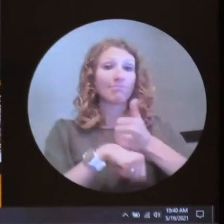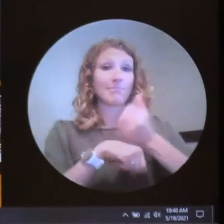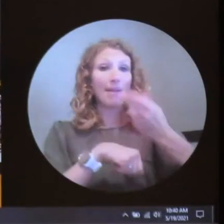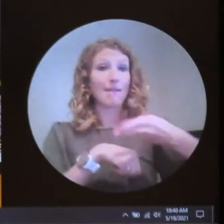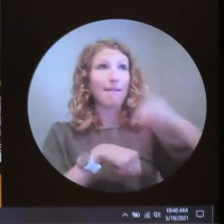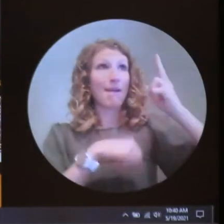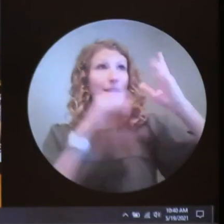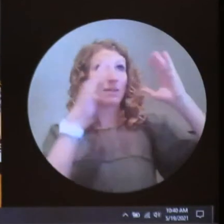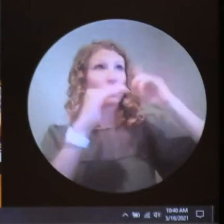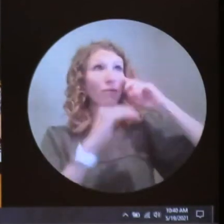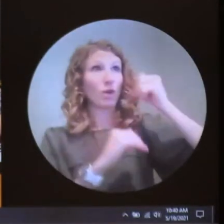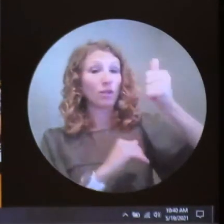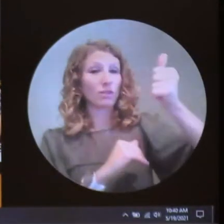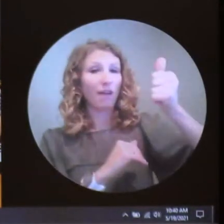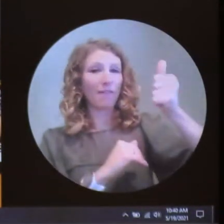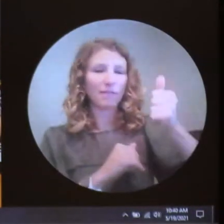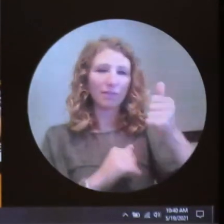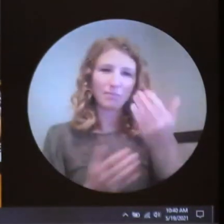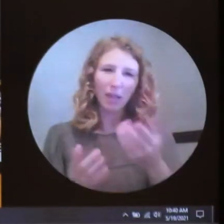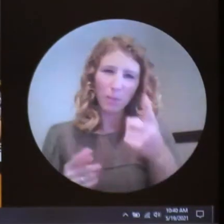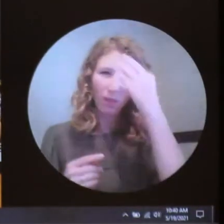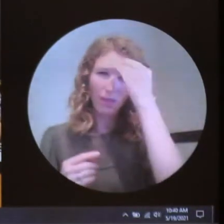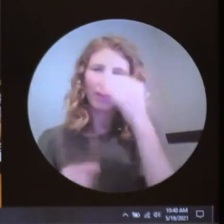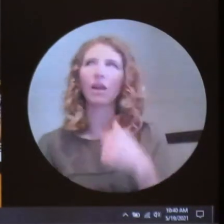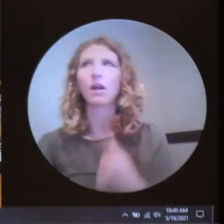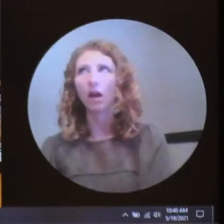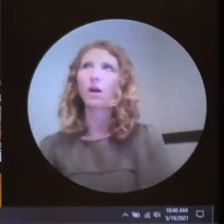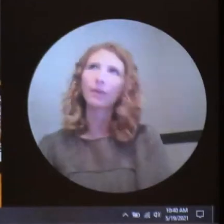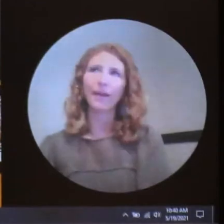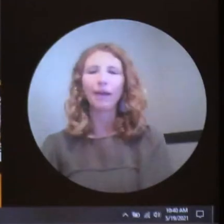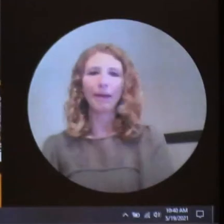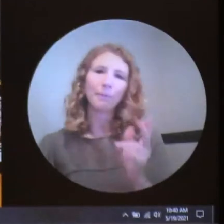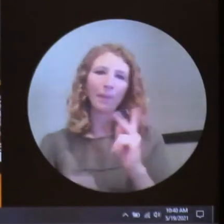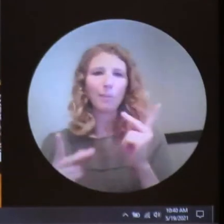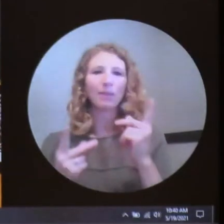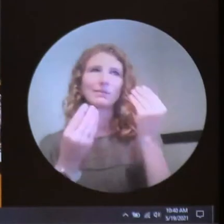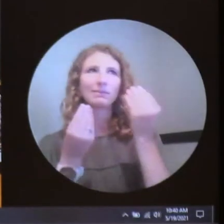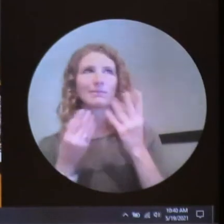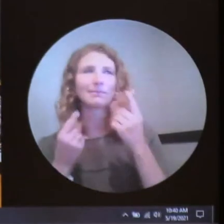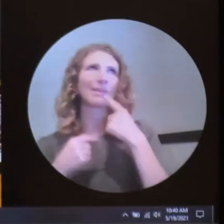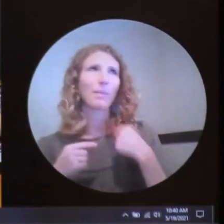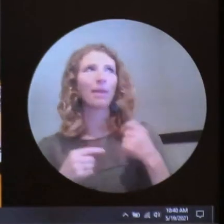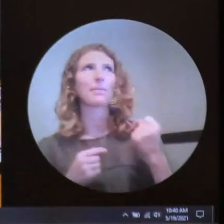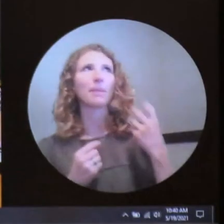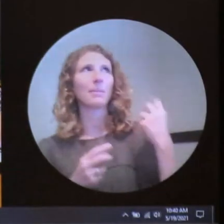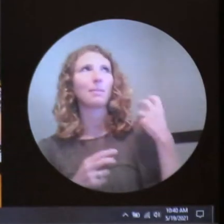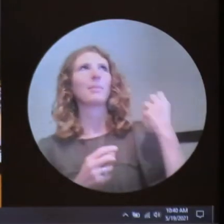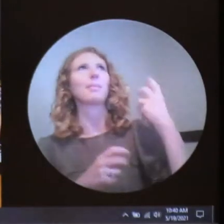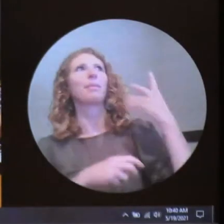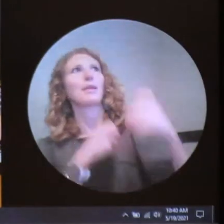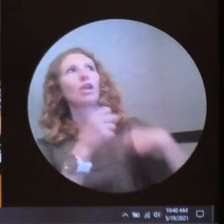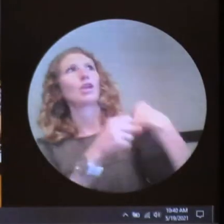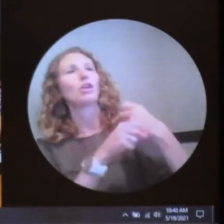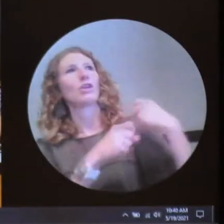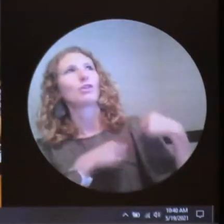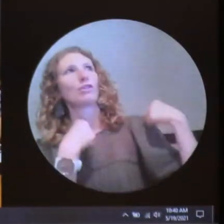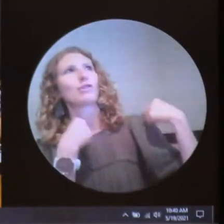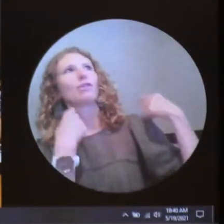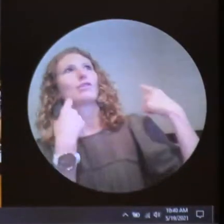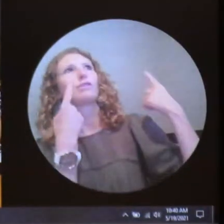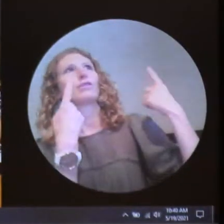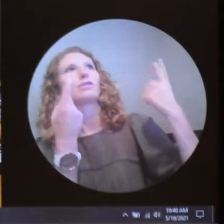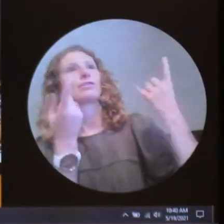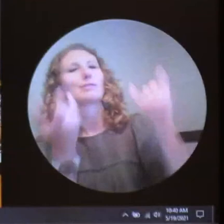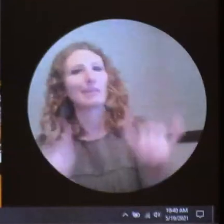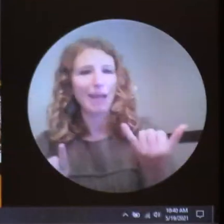been told to set high expectations for yourself and to work hard from the beginning of your school days